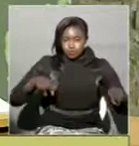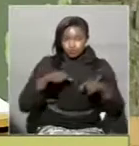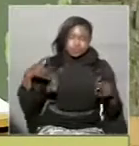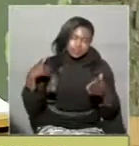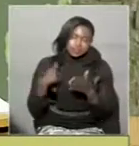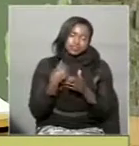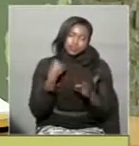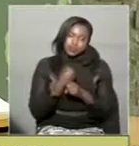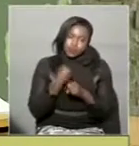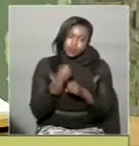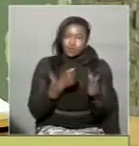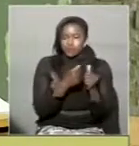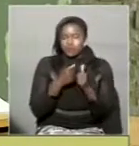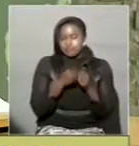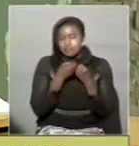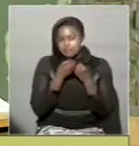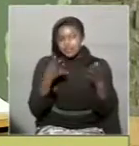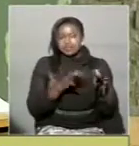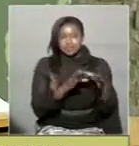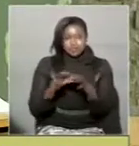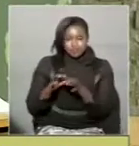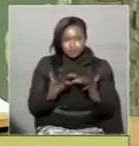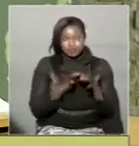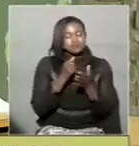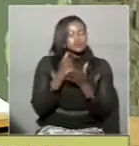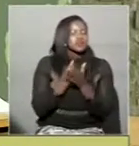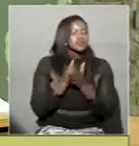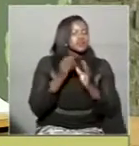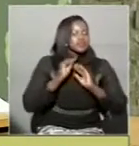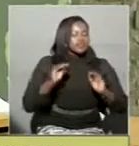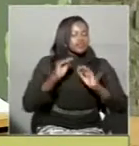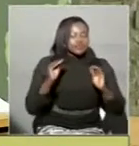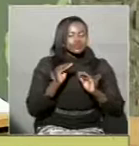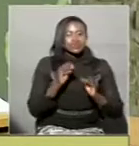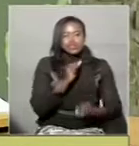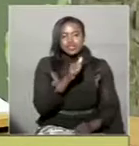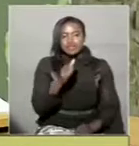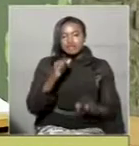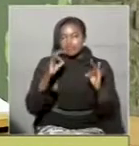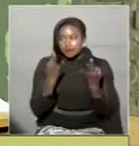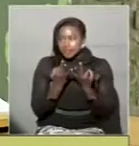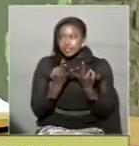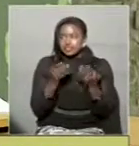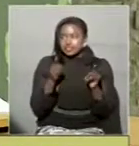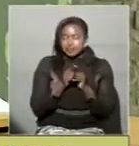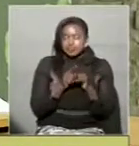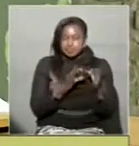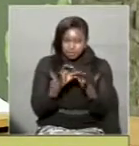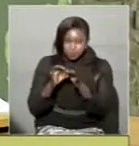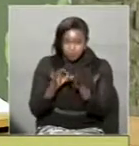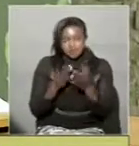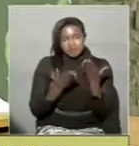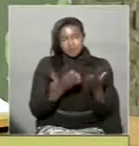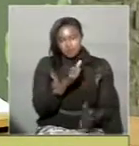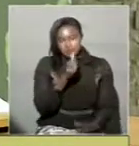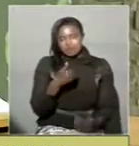with very many stakeholders, because education, actually, every family is a stakeholder in education. Yes. You either have a child or